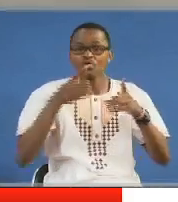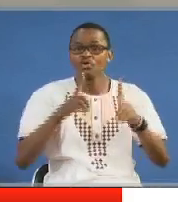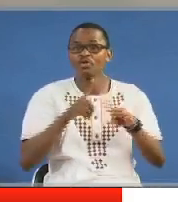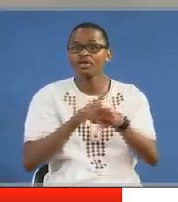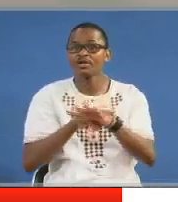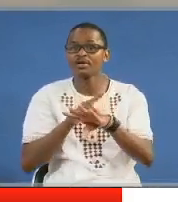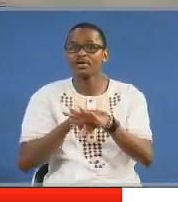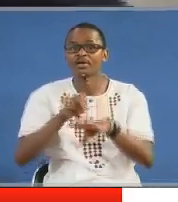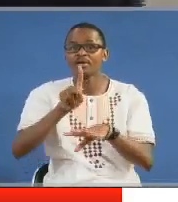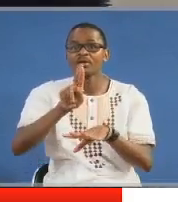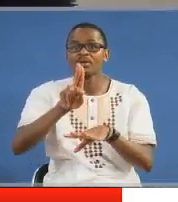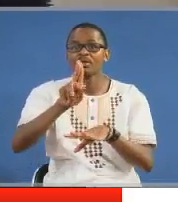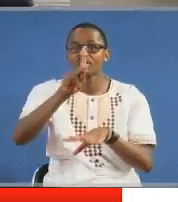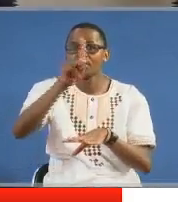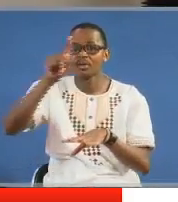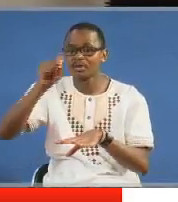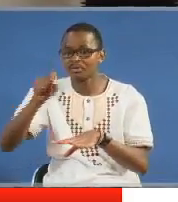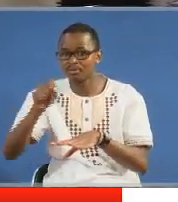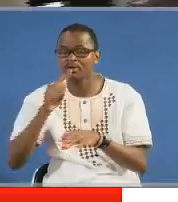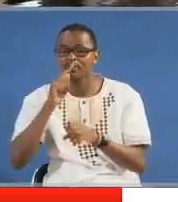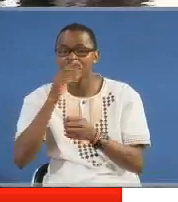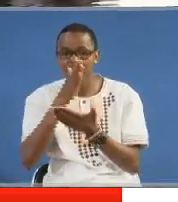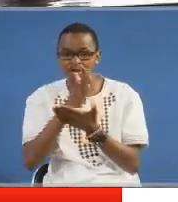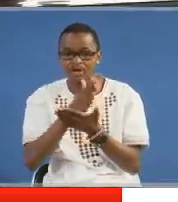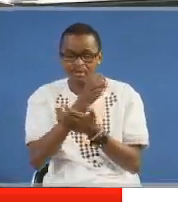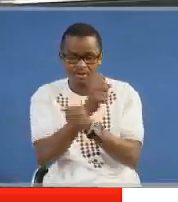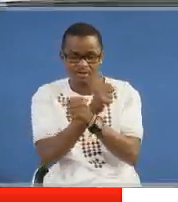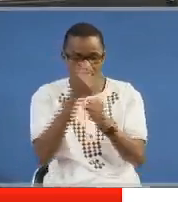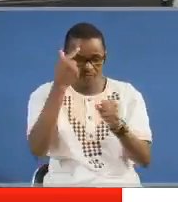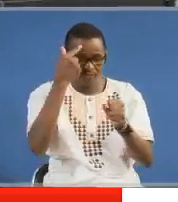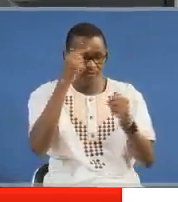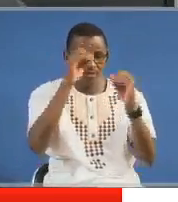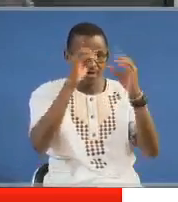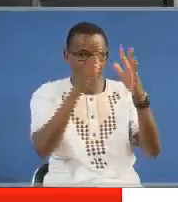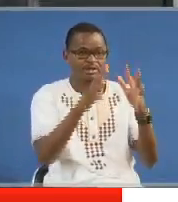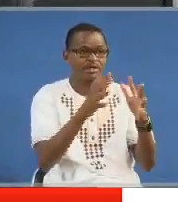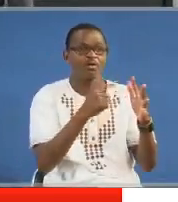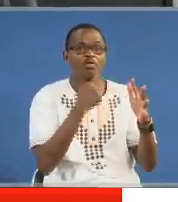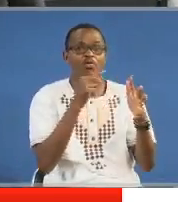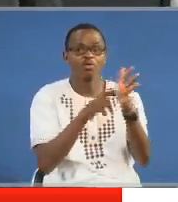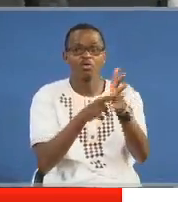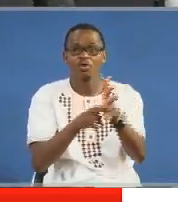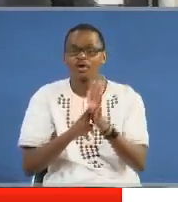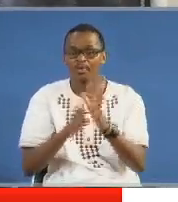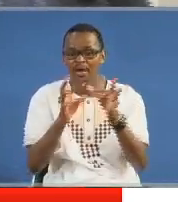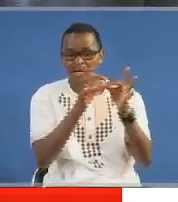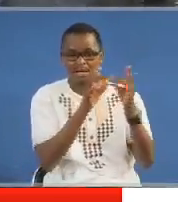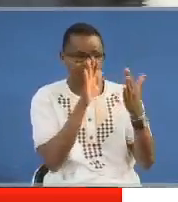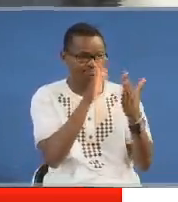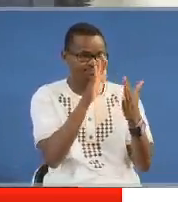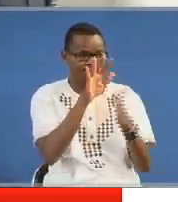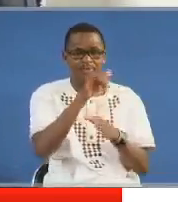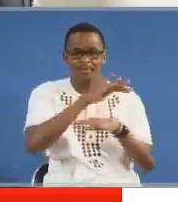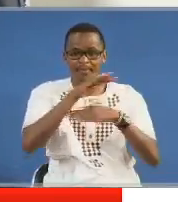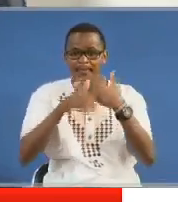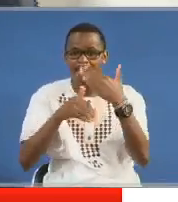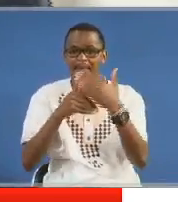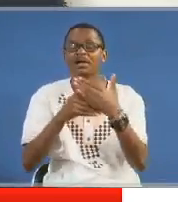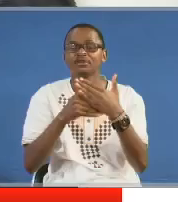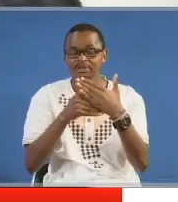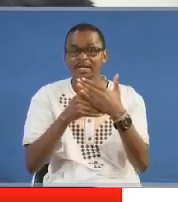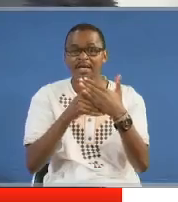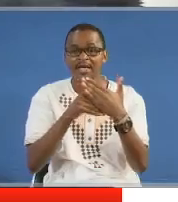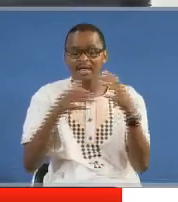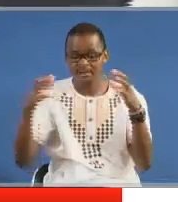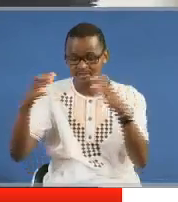period. KUPPET insists assuring school safety for learners and teachers requires a coordinated approach by all relevant